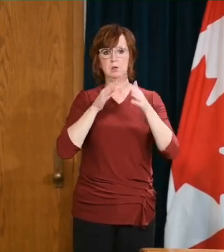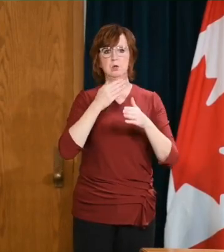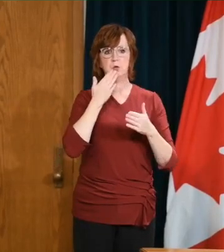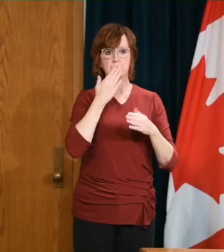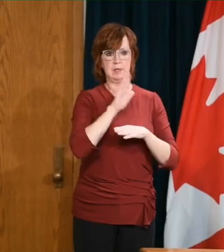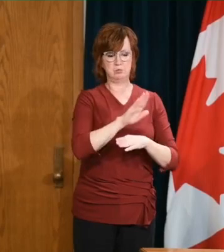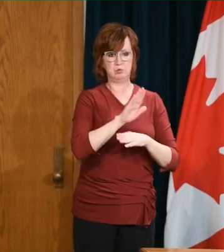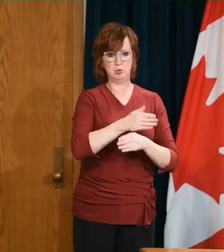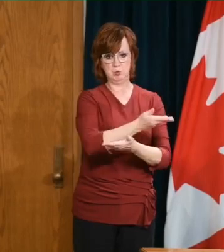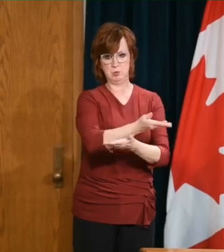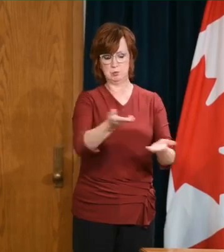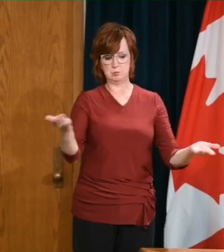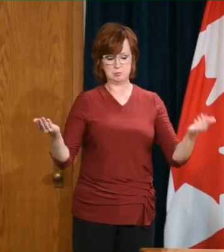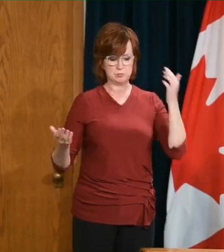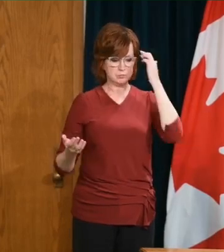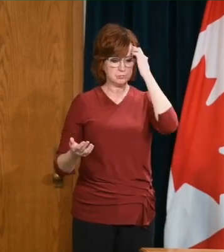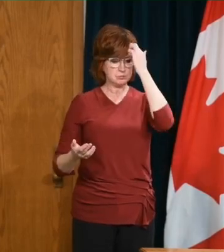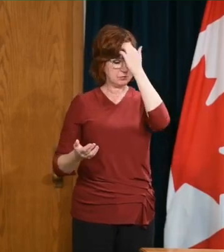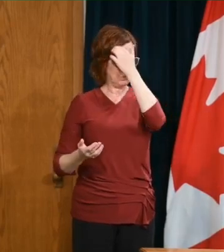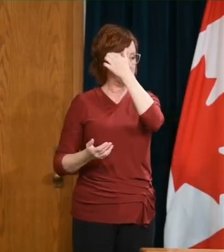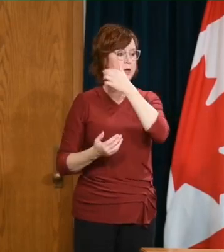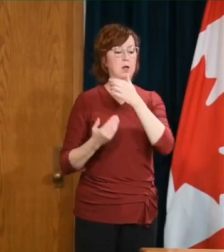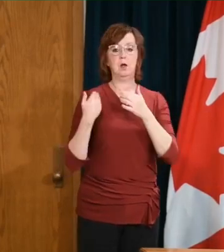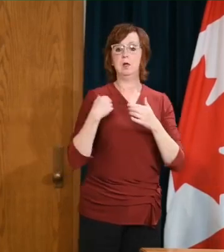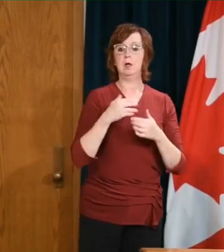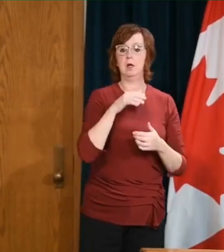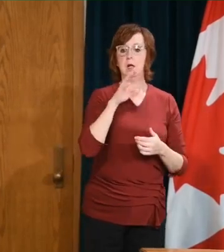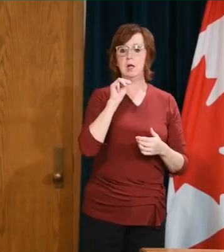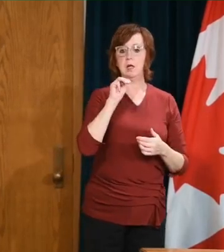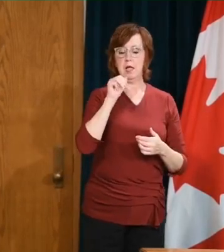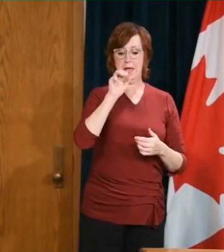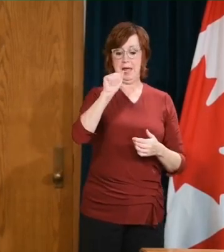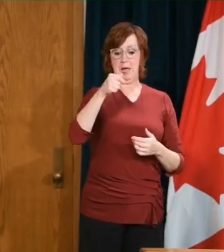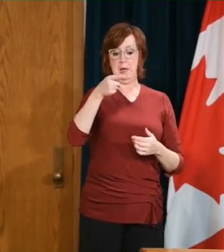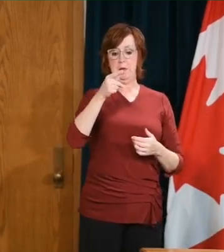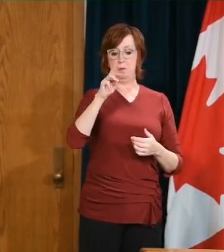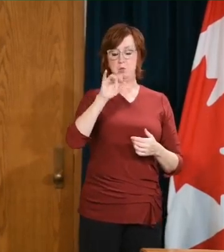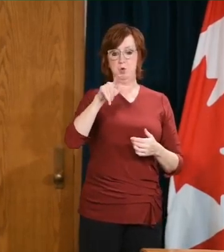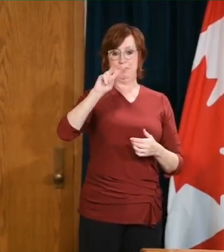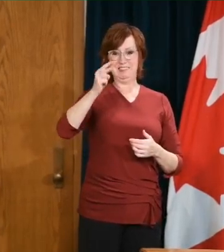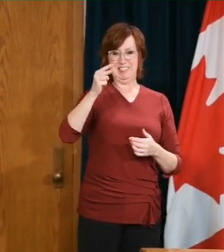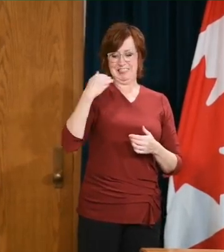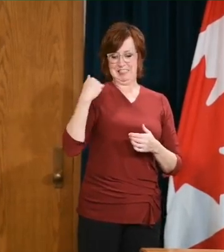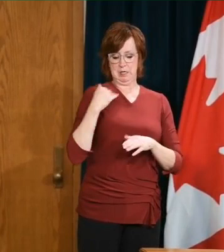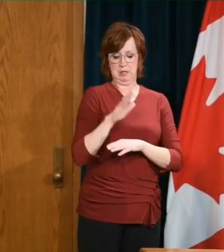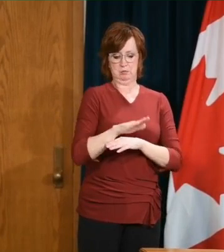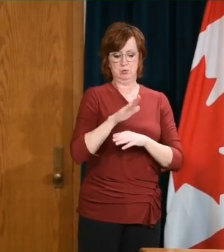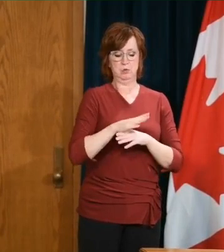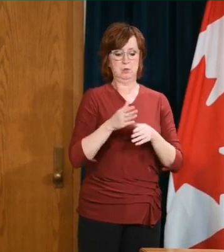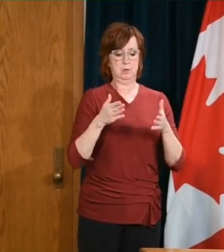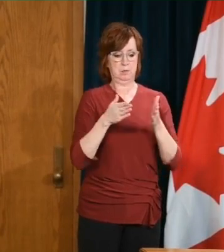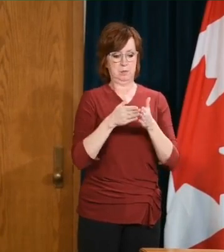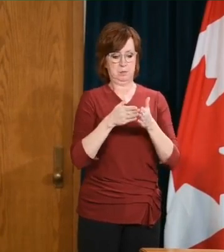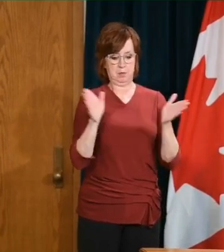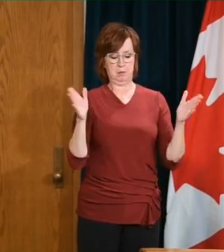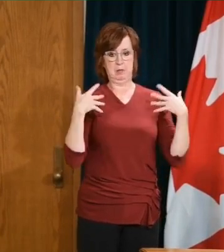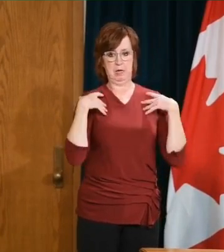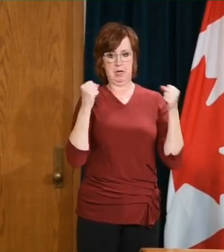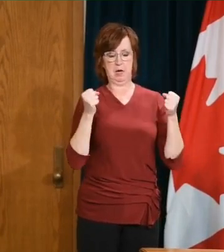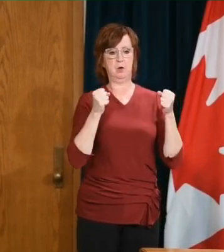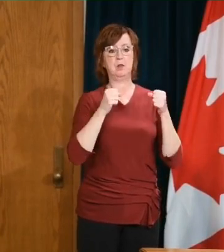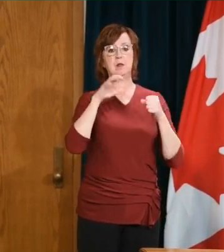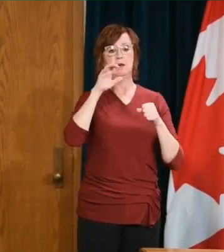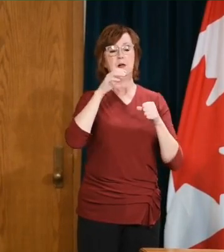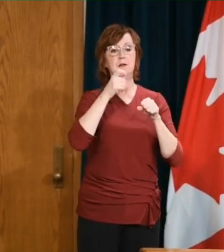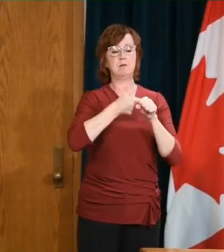audience. On the afternoon of the 2nd of April, the Regina Public Health Office of the Saskatchewan Health